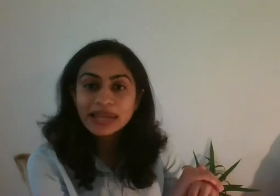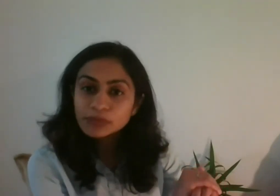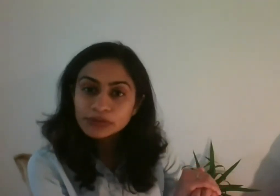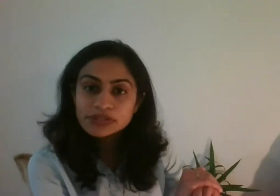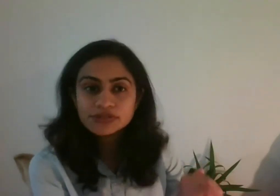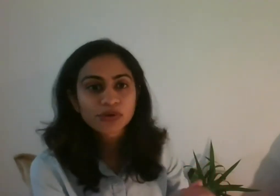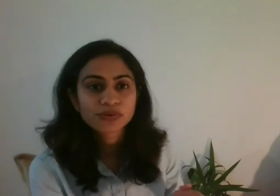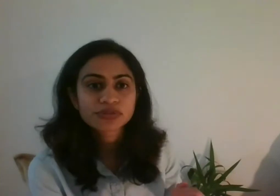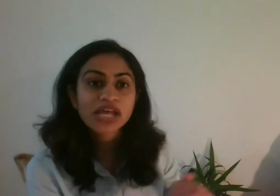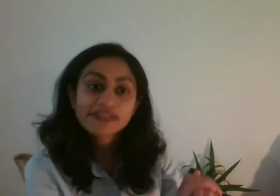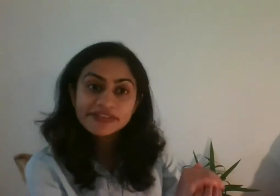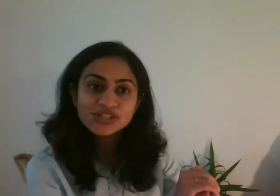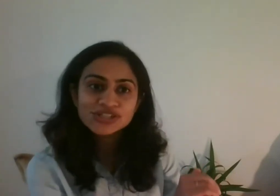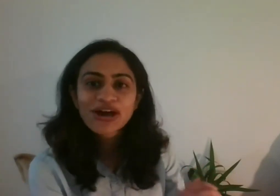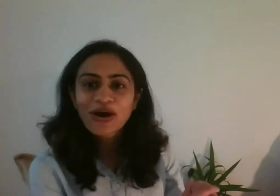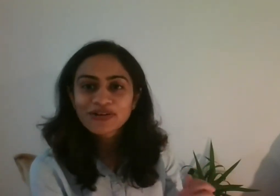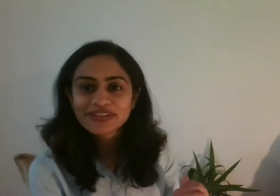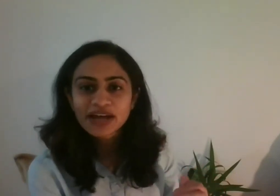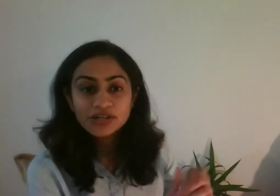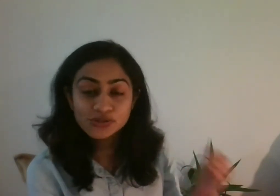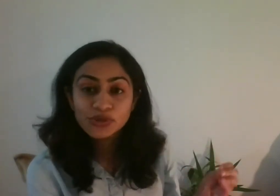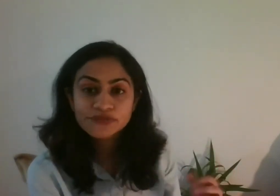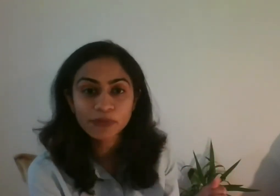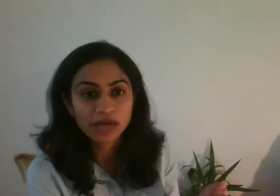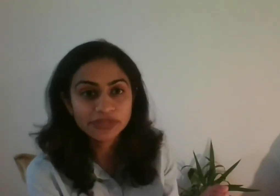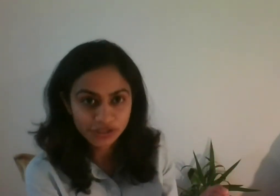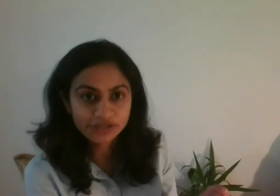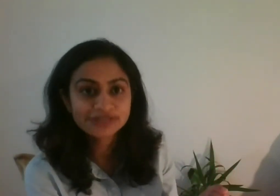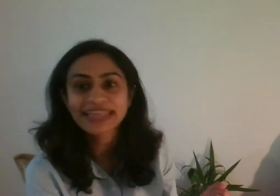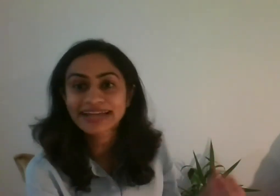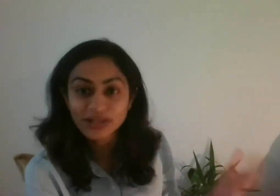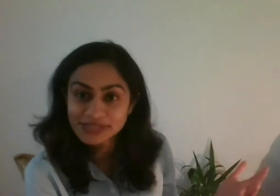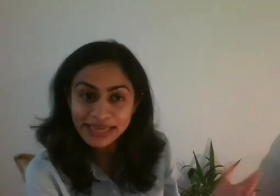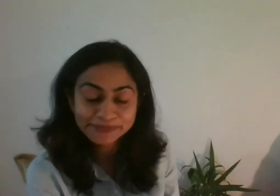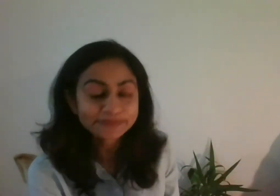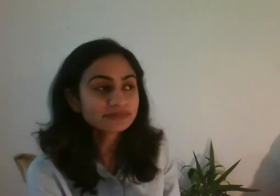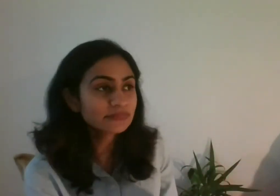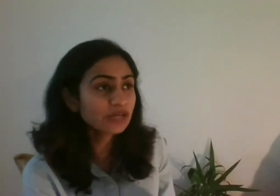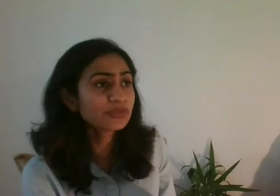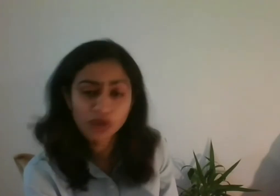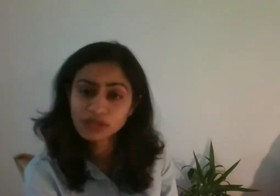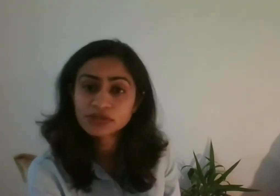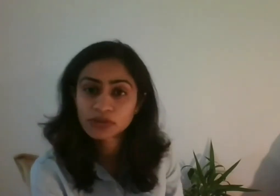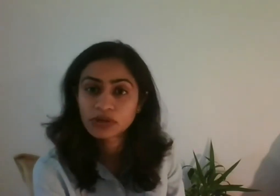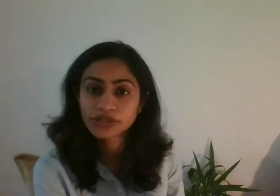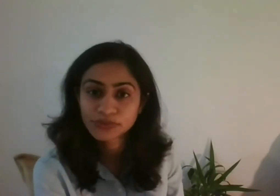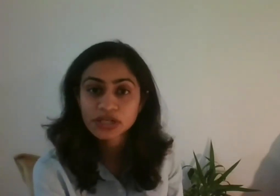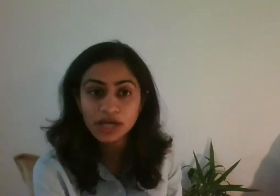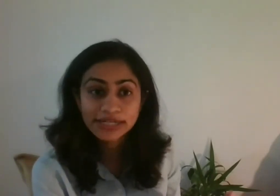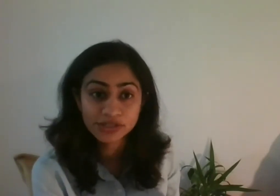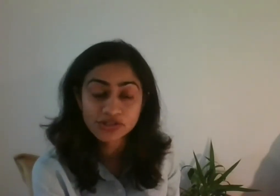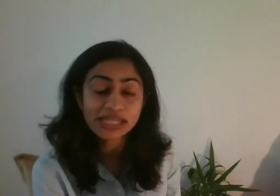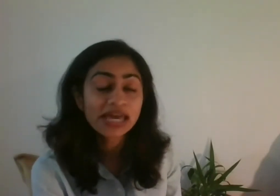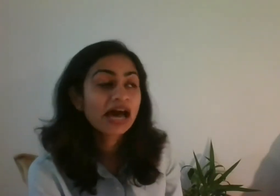of animals. So shellfish often are a source for biomaterials like chitosan, which is also used a